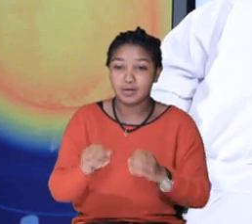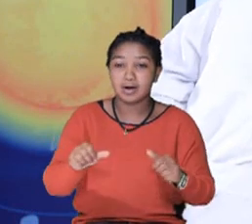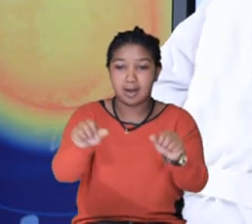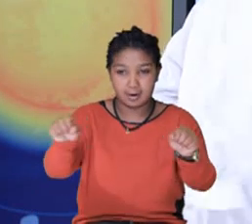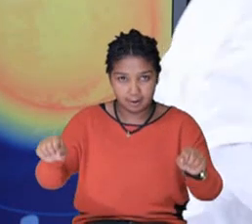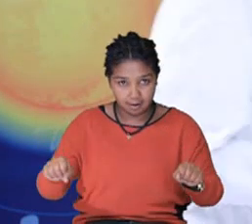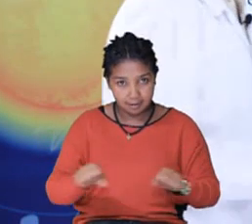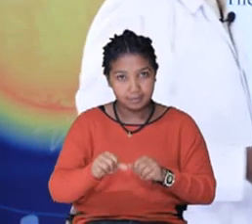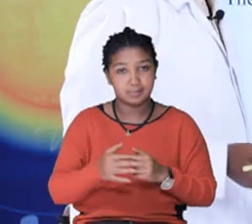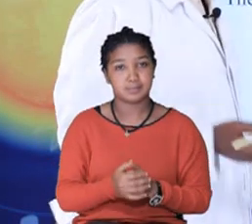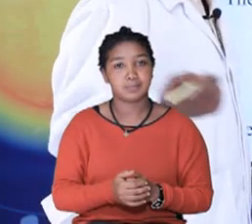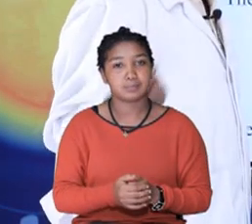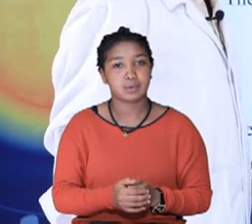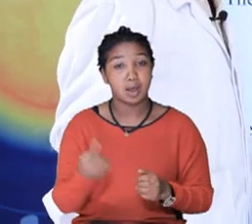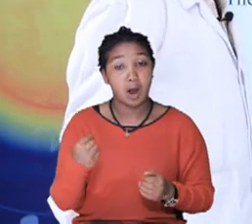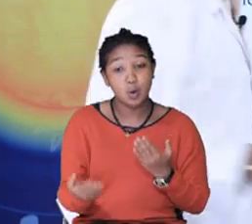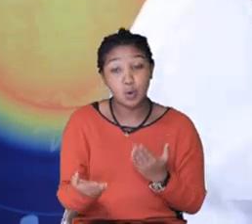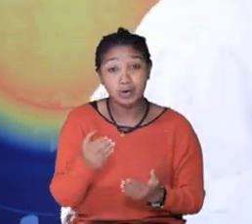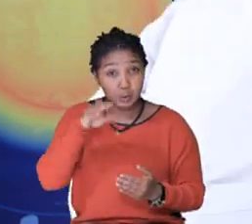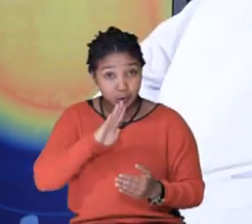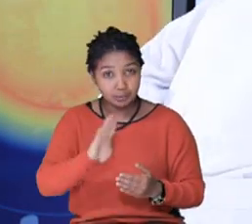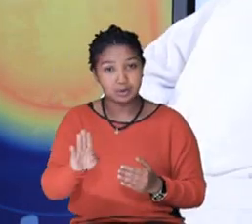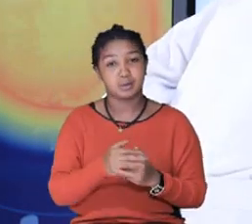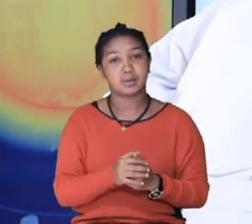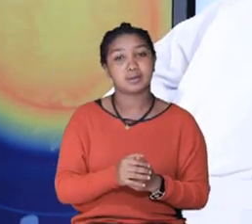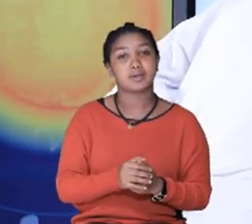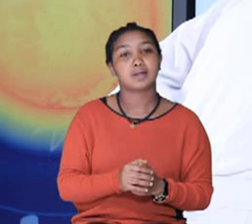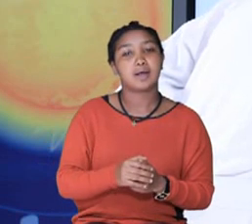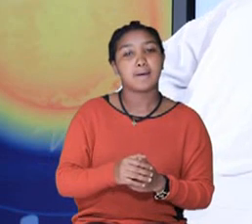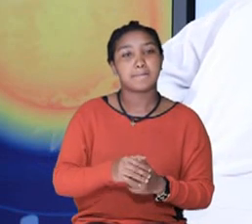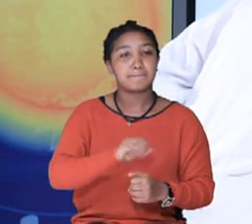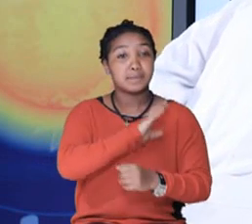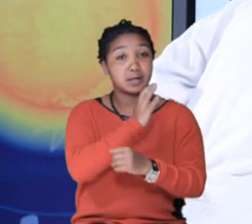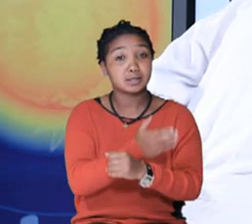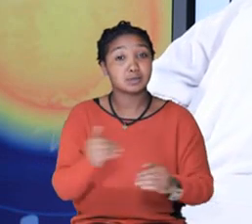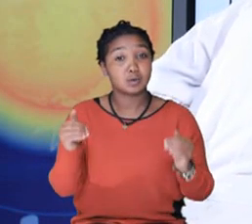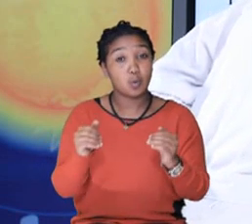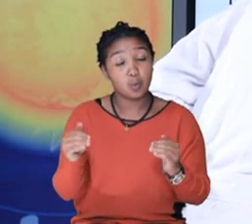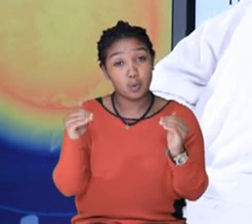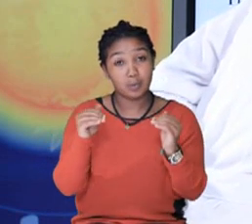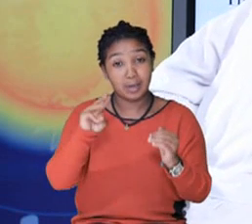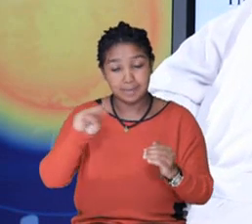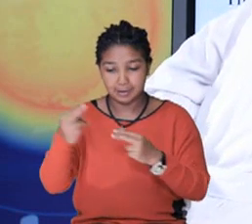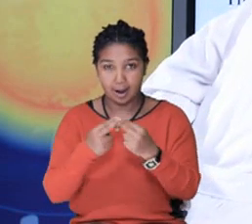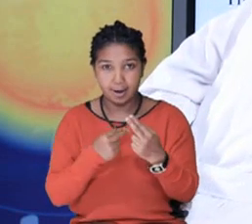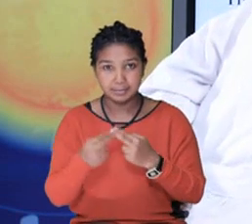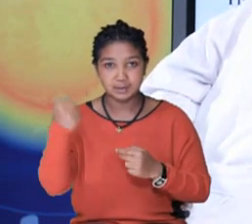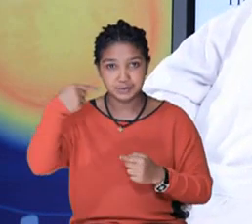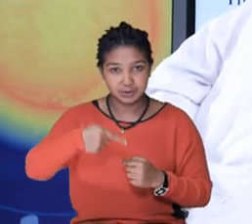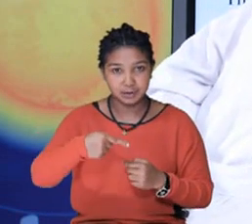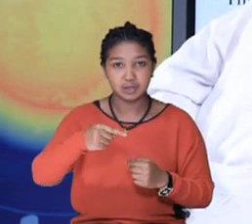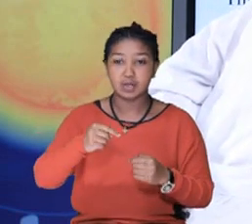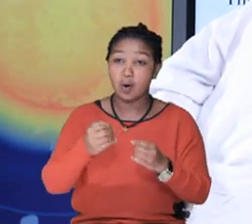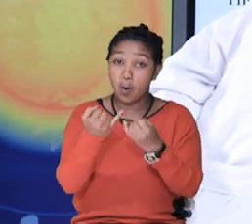area. Our weight should be, pressure is equals to, weight is equals to M times